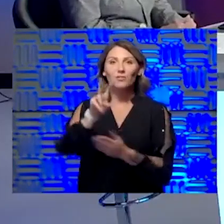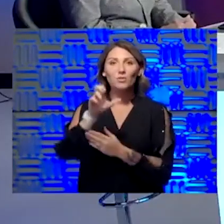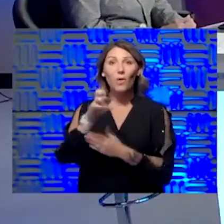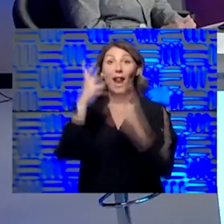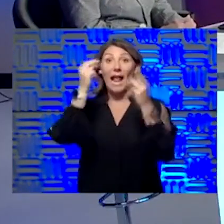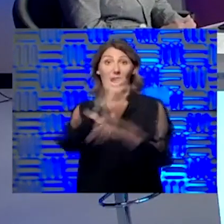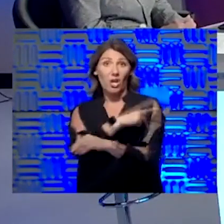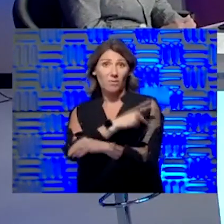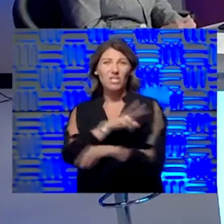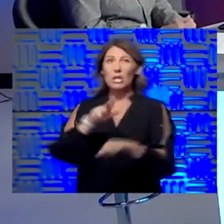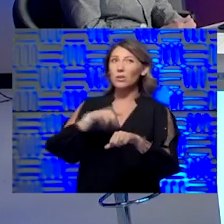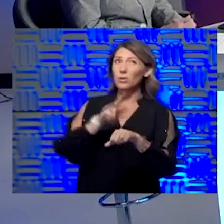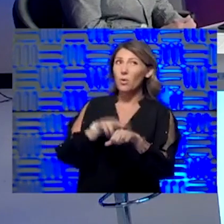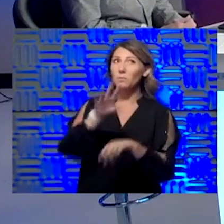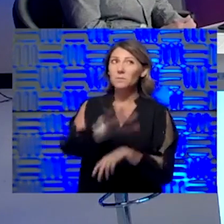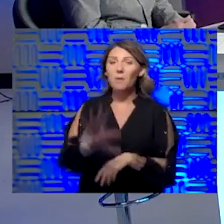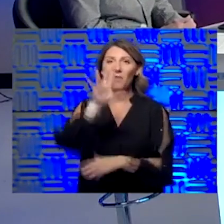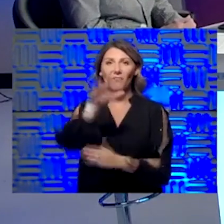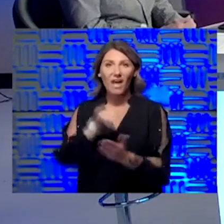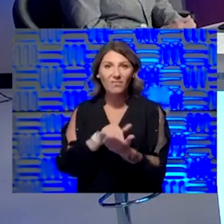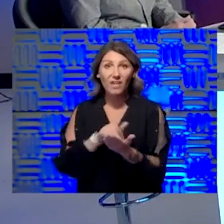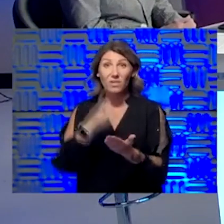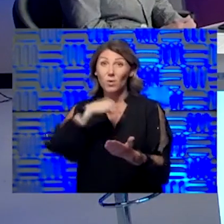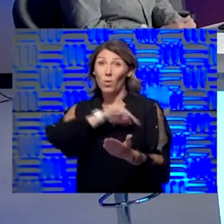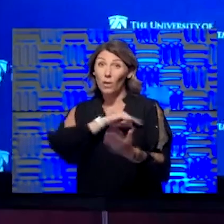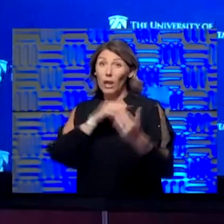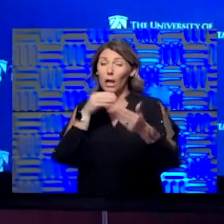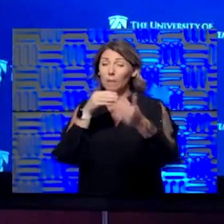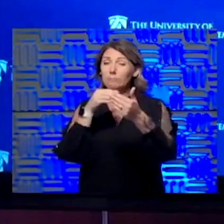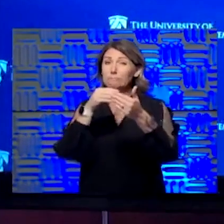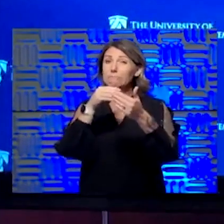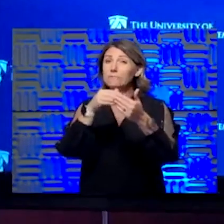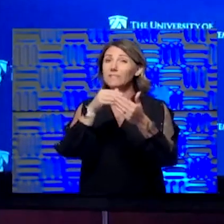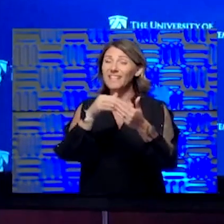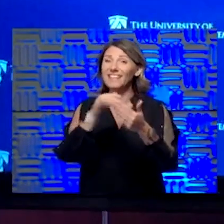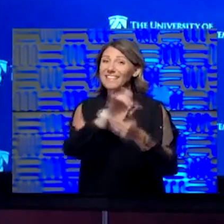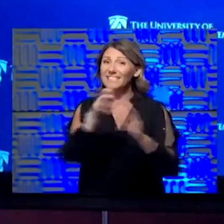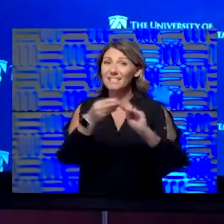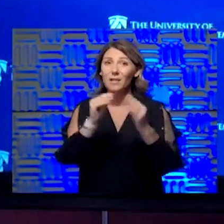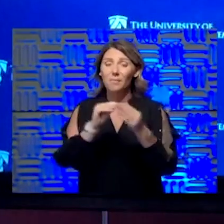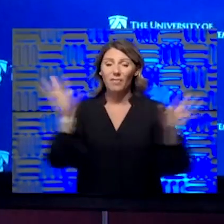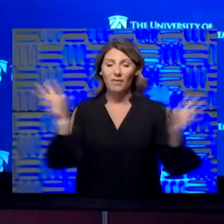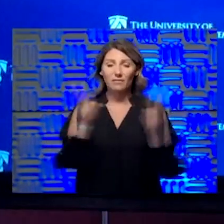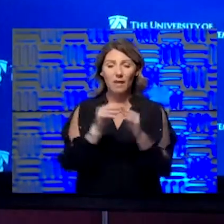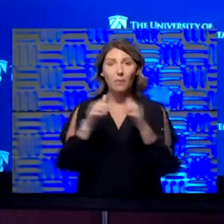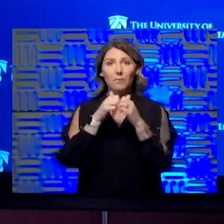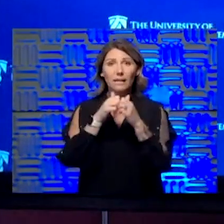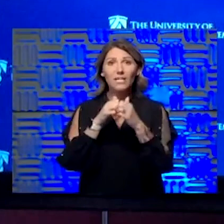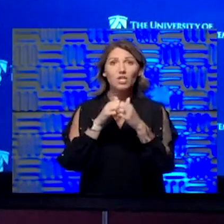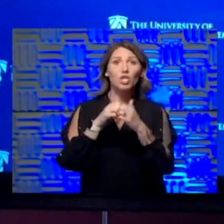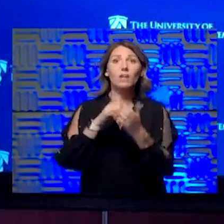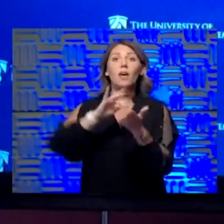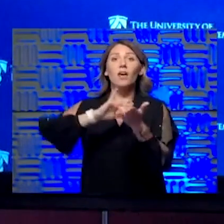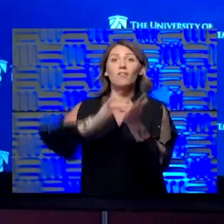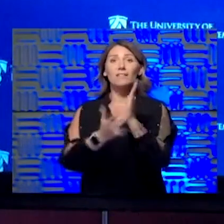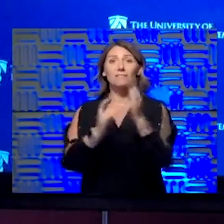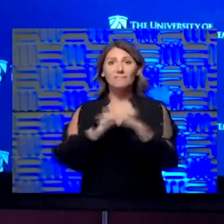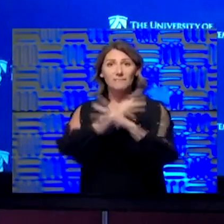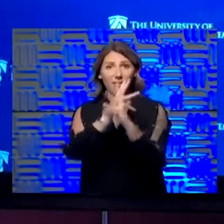hugs from our kids. Yes, because I know. It's just you want to be able to have that, and then the other thing this